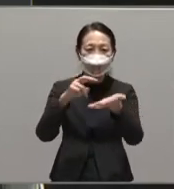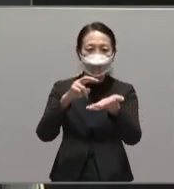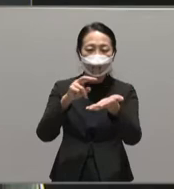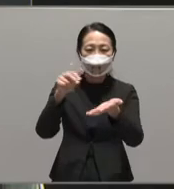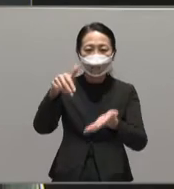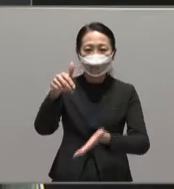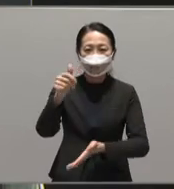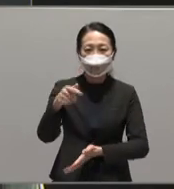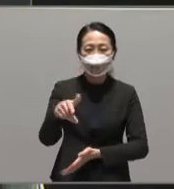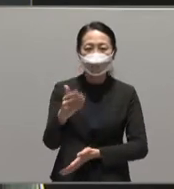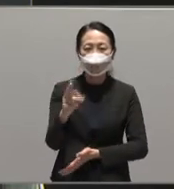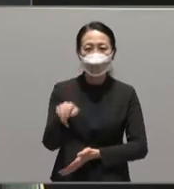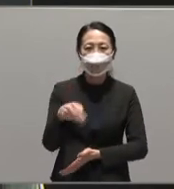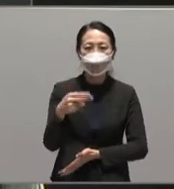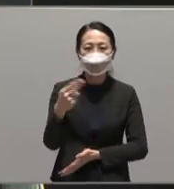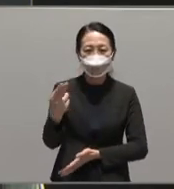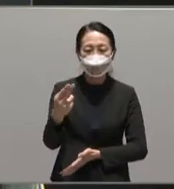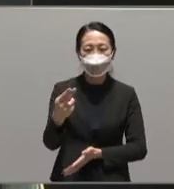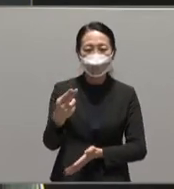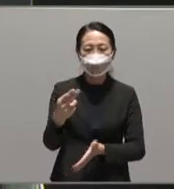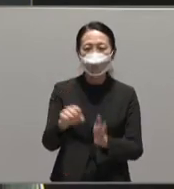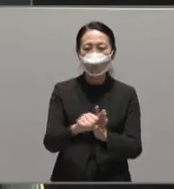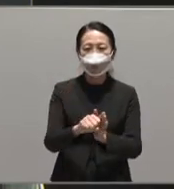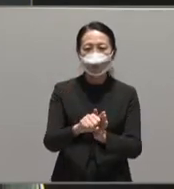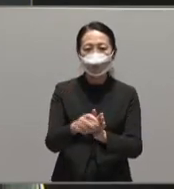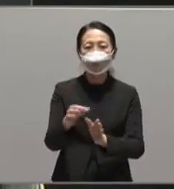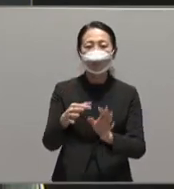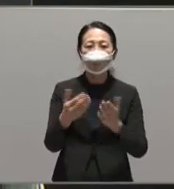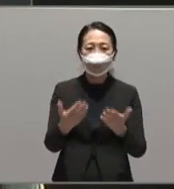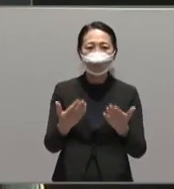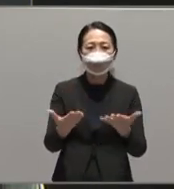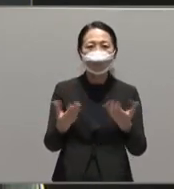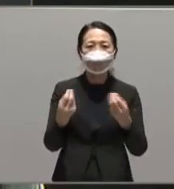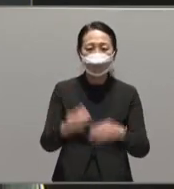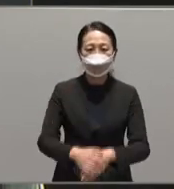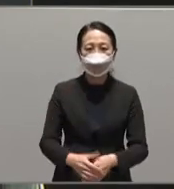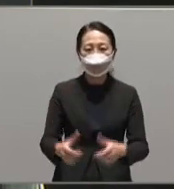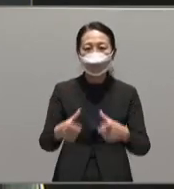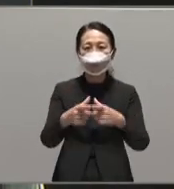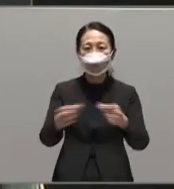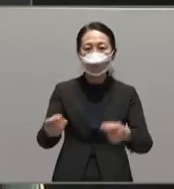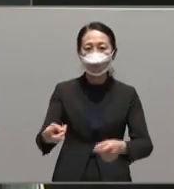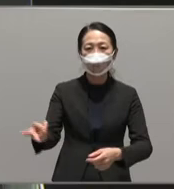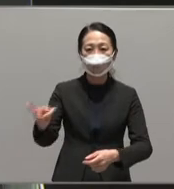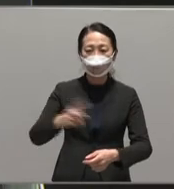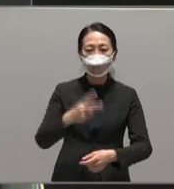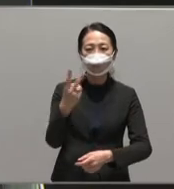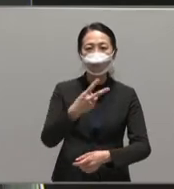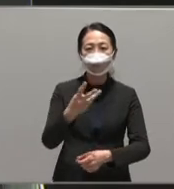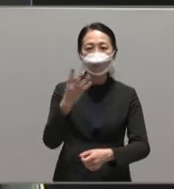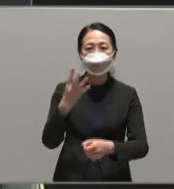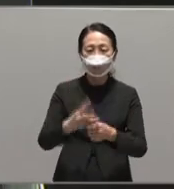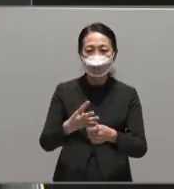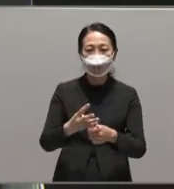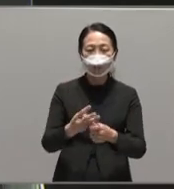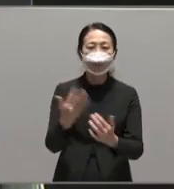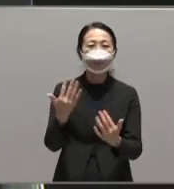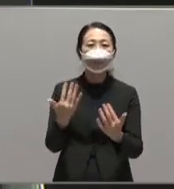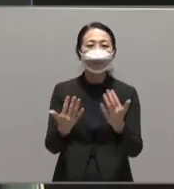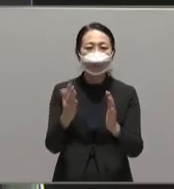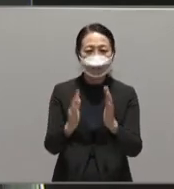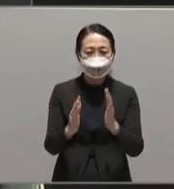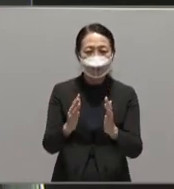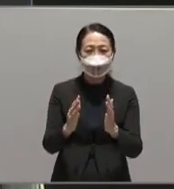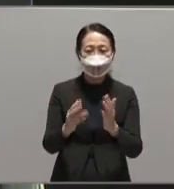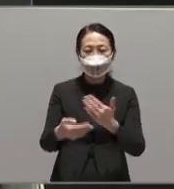2001, at Stanford Medical School, he was focused on anti-cancer treatments. And in 2004, he